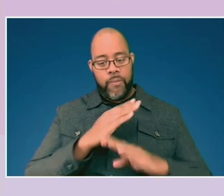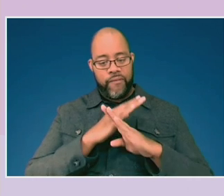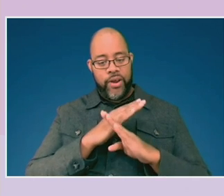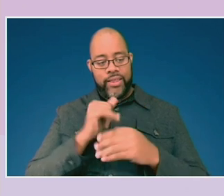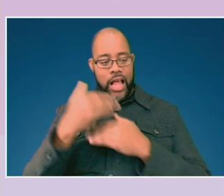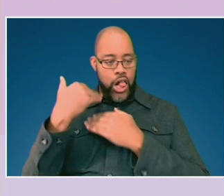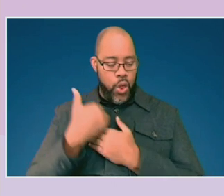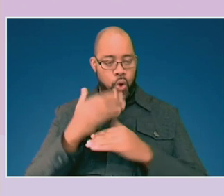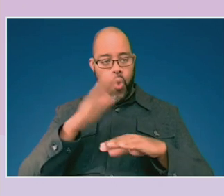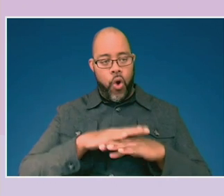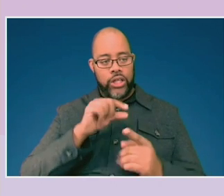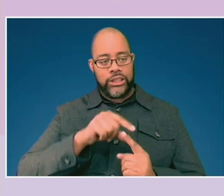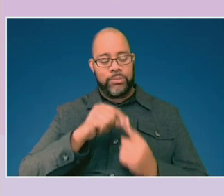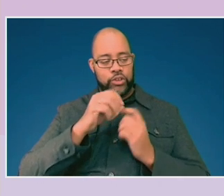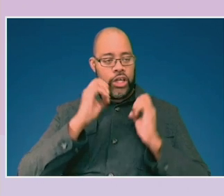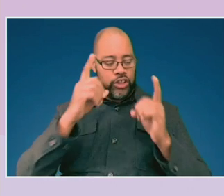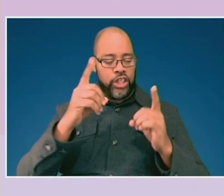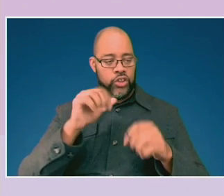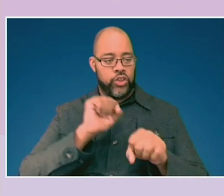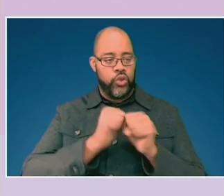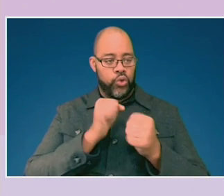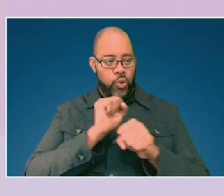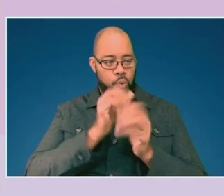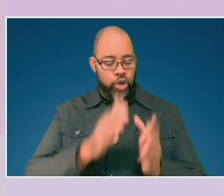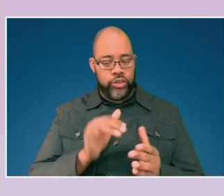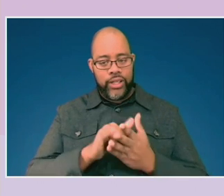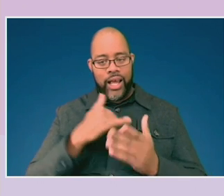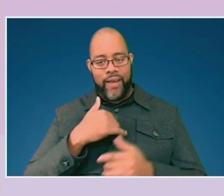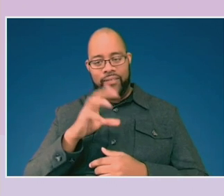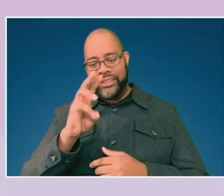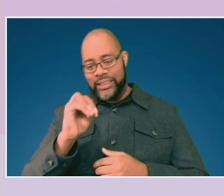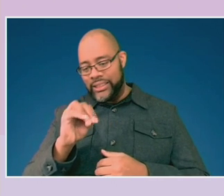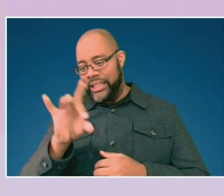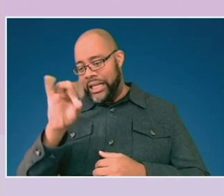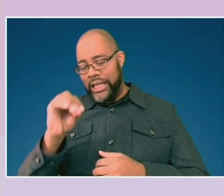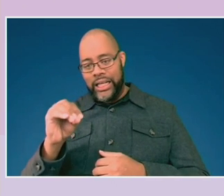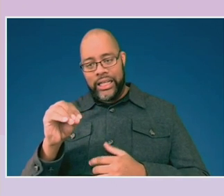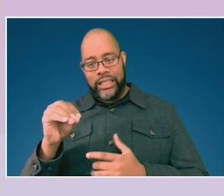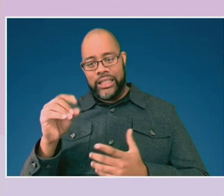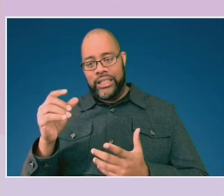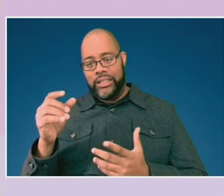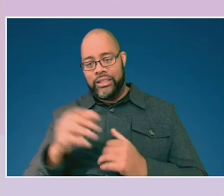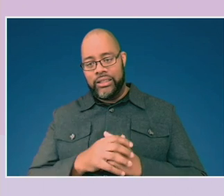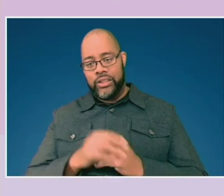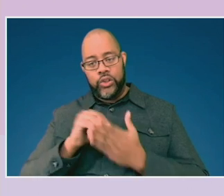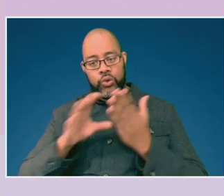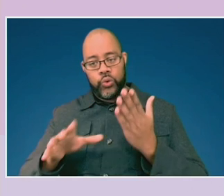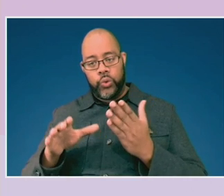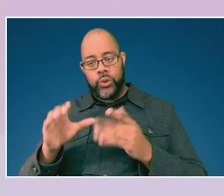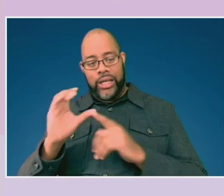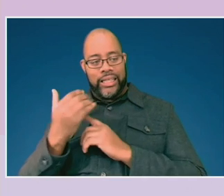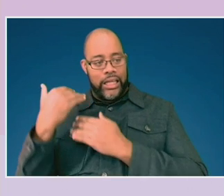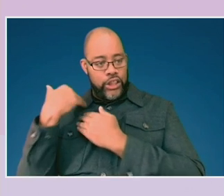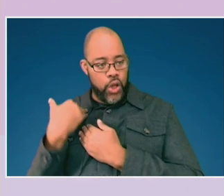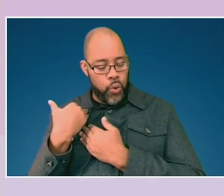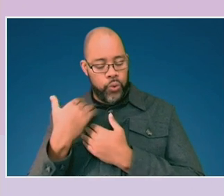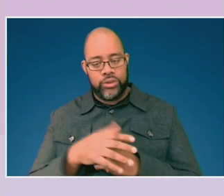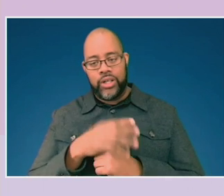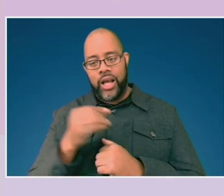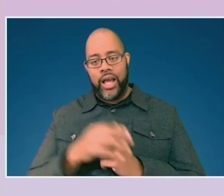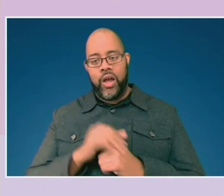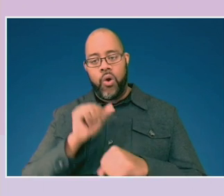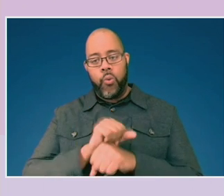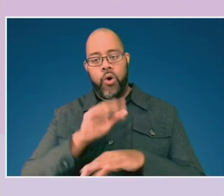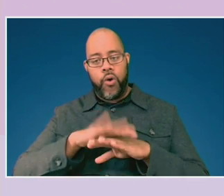special education social workers who have 60 to 80 student caseloads. And work on